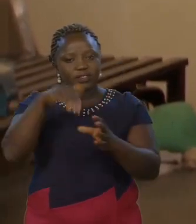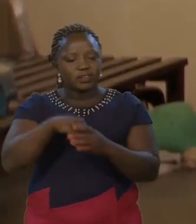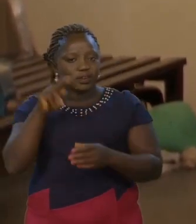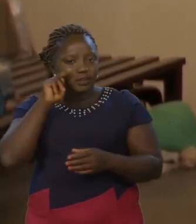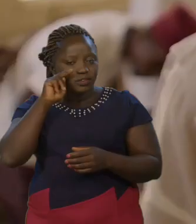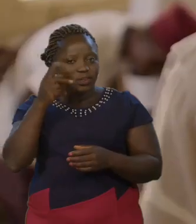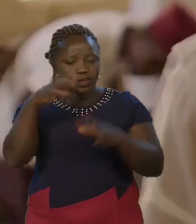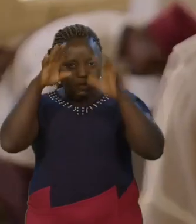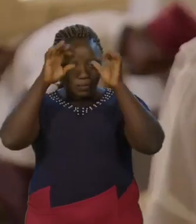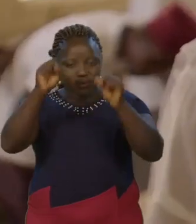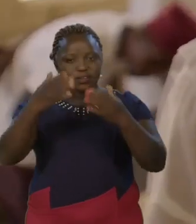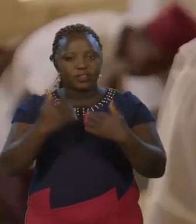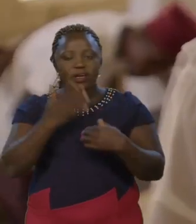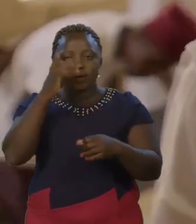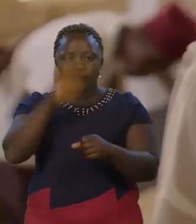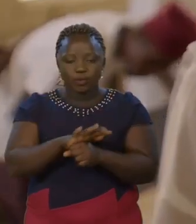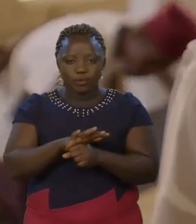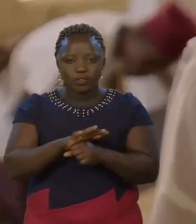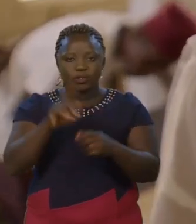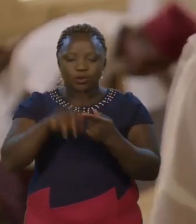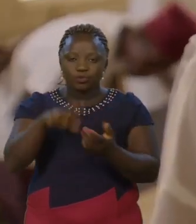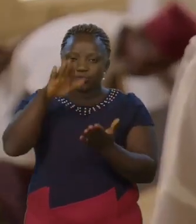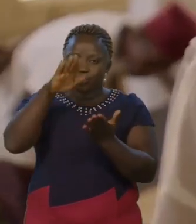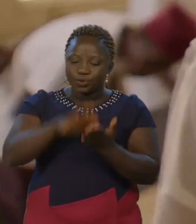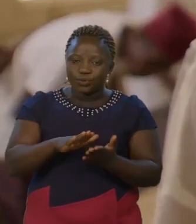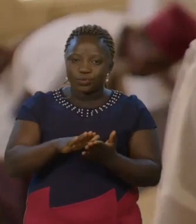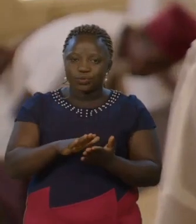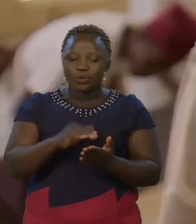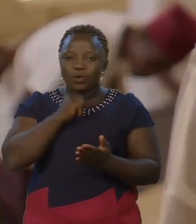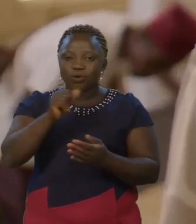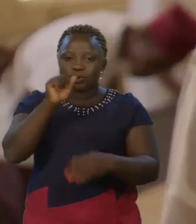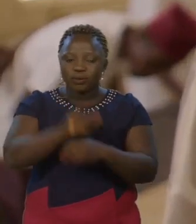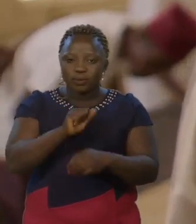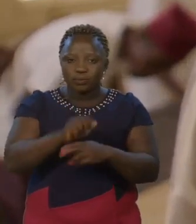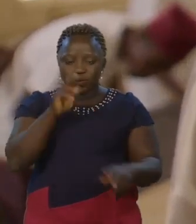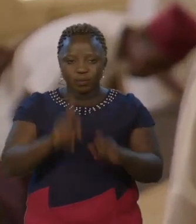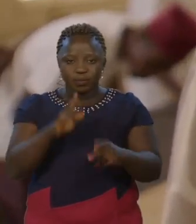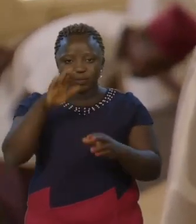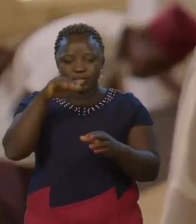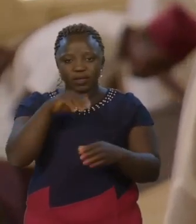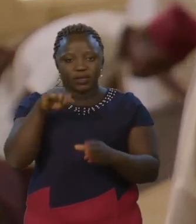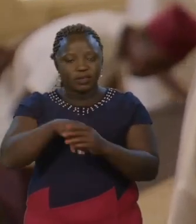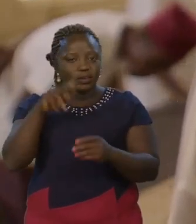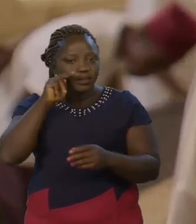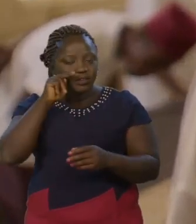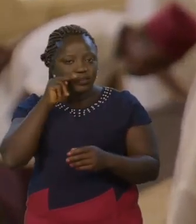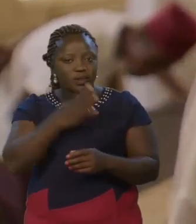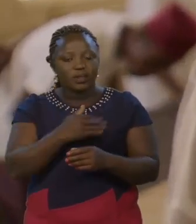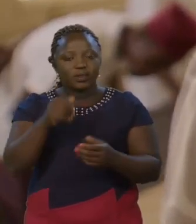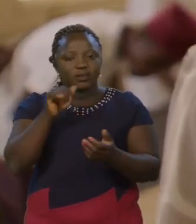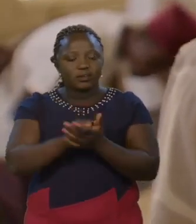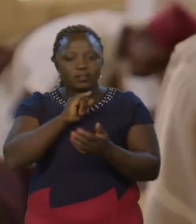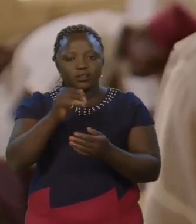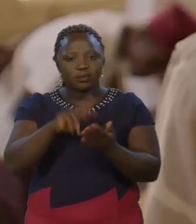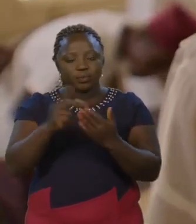Nigeria. The president has promised to reduce unemployment and poverty in Nigeria, and that's a